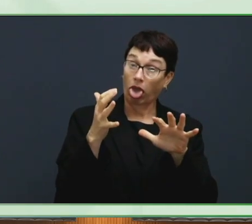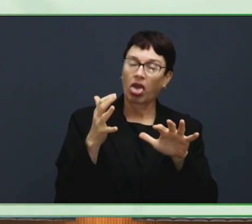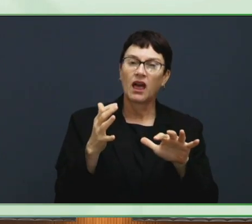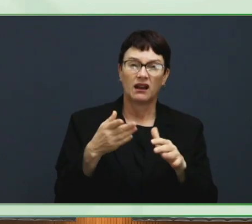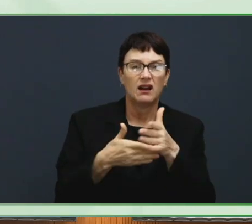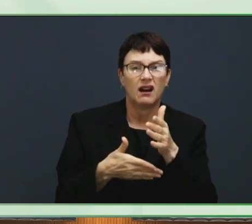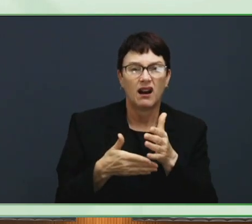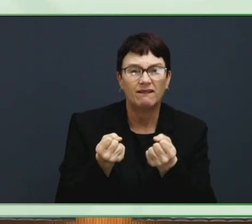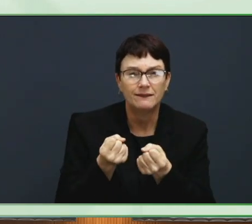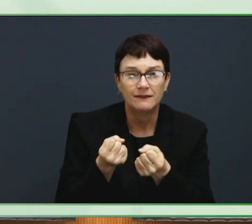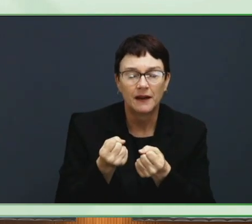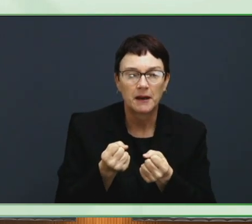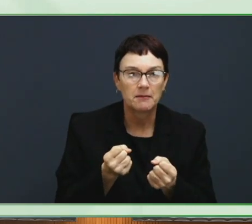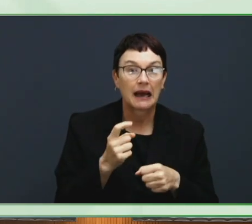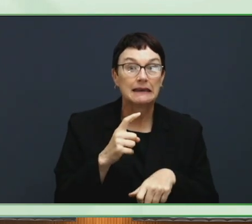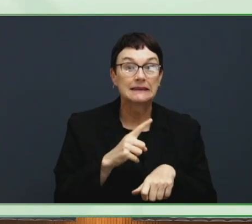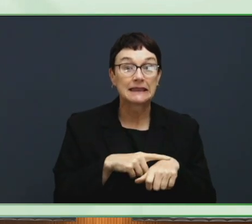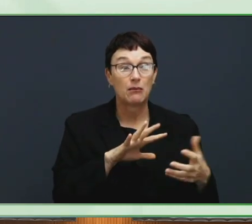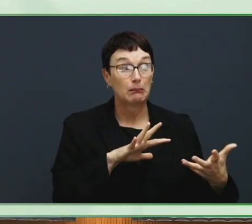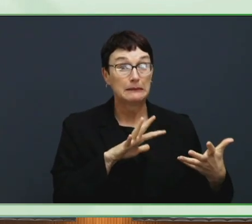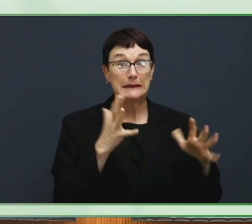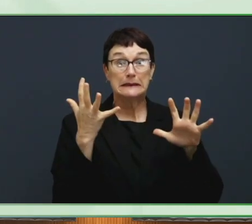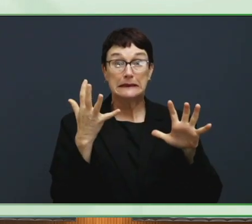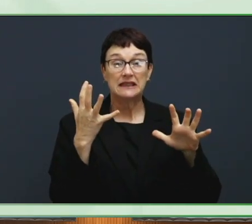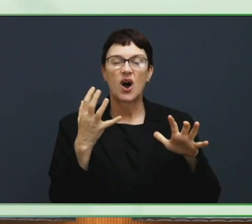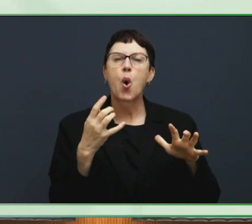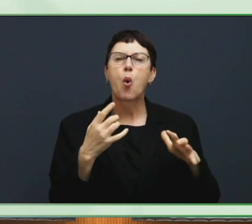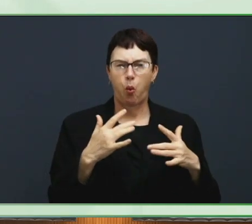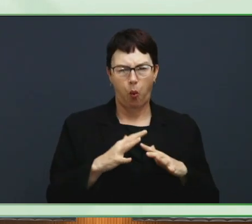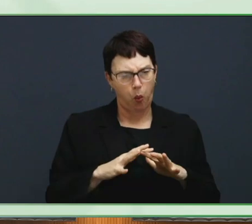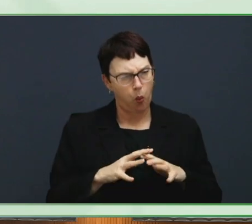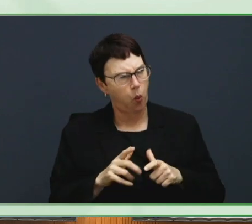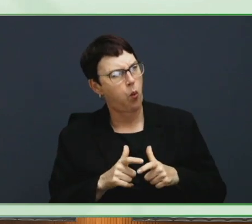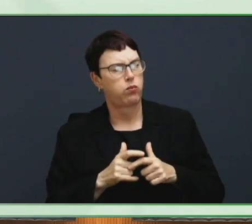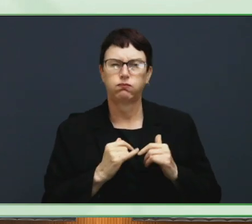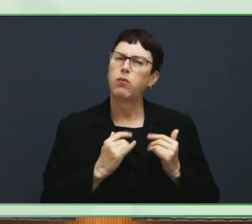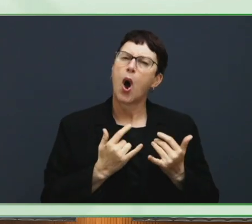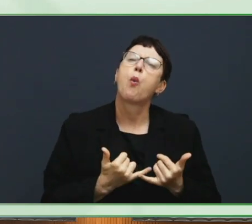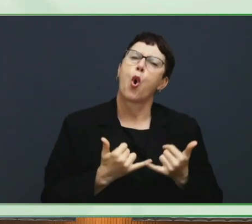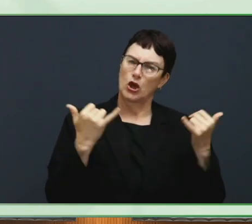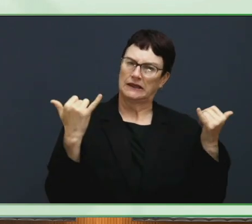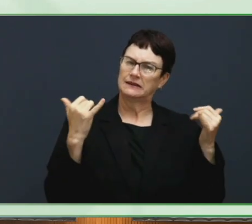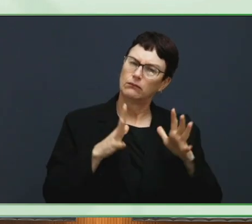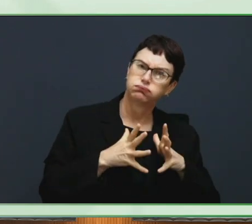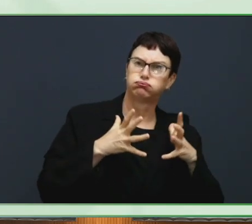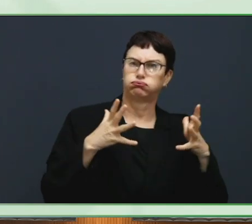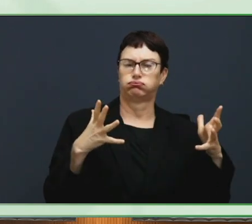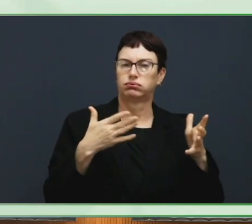challenging. And people with disabilities face difficulties in